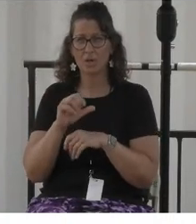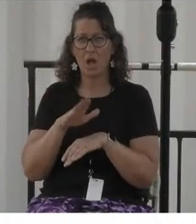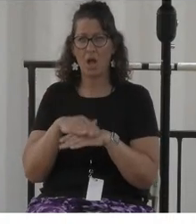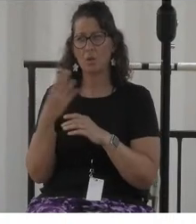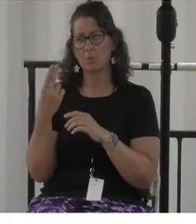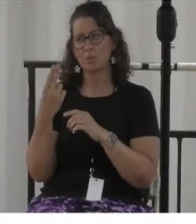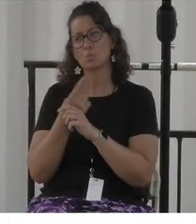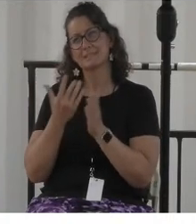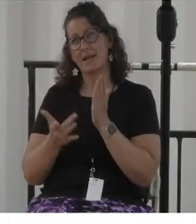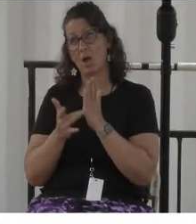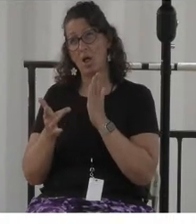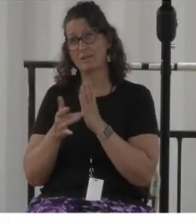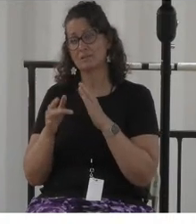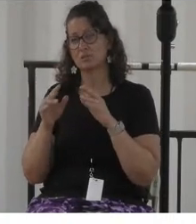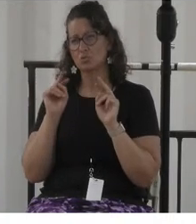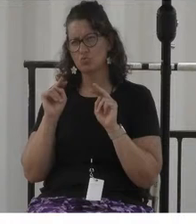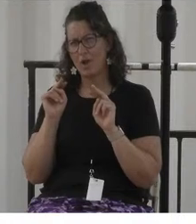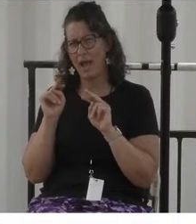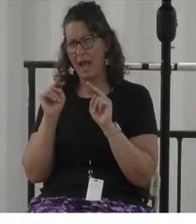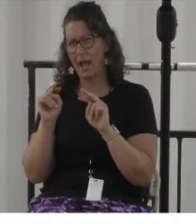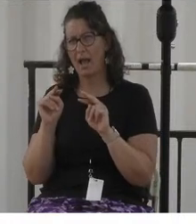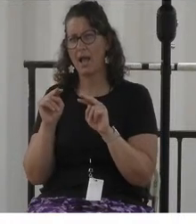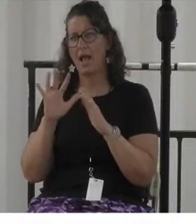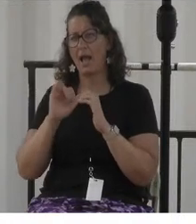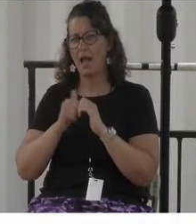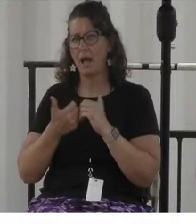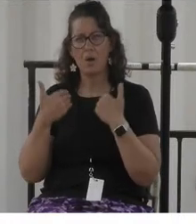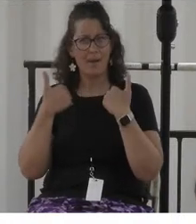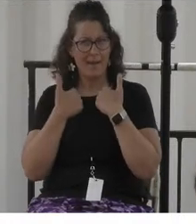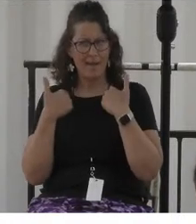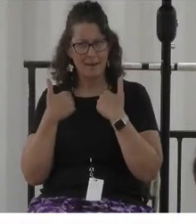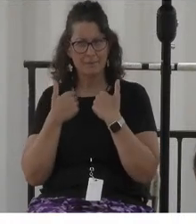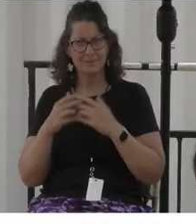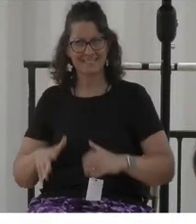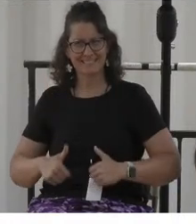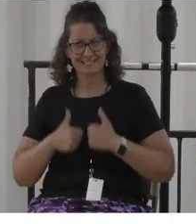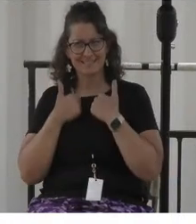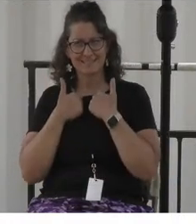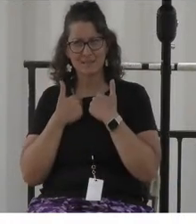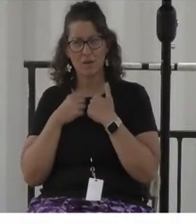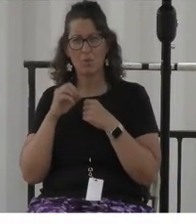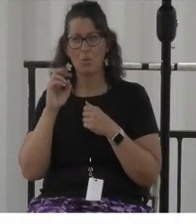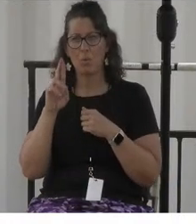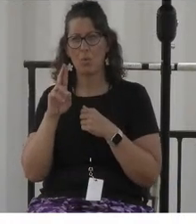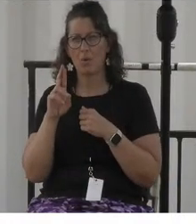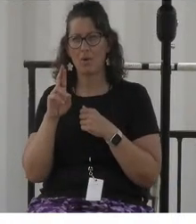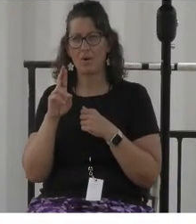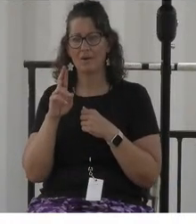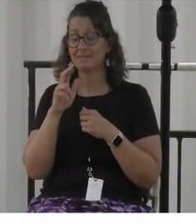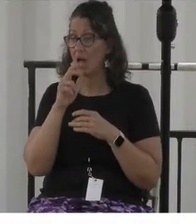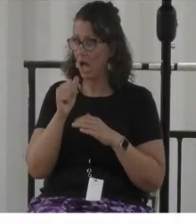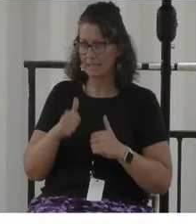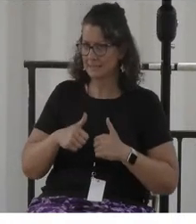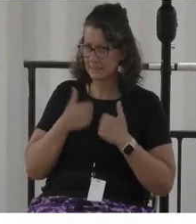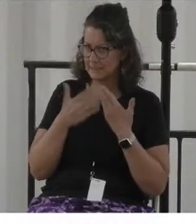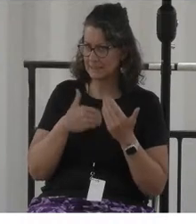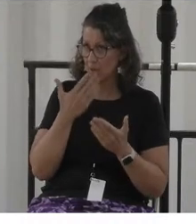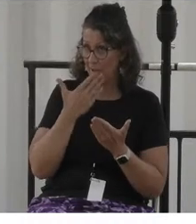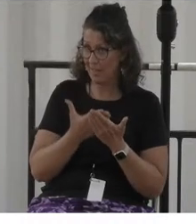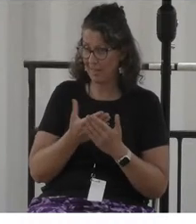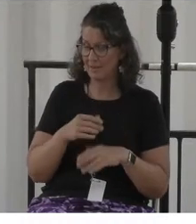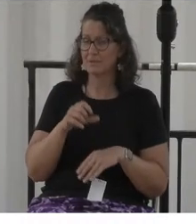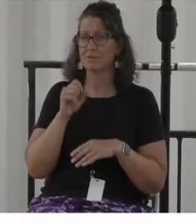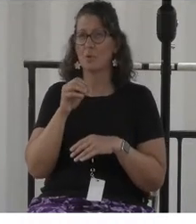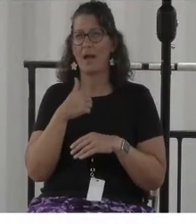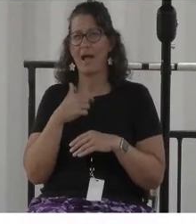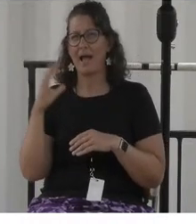using technology to track how animals exist or are not existing so well. So I